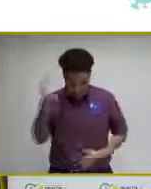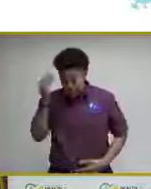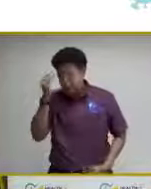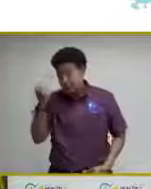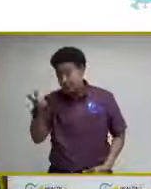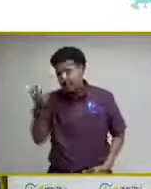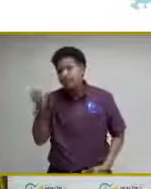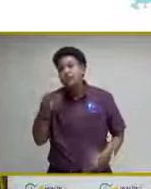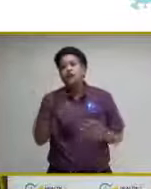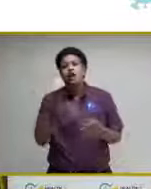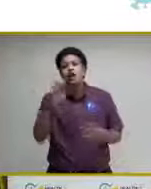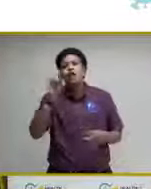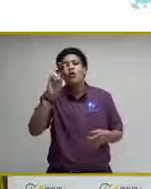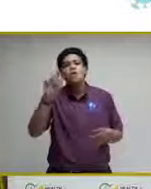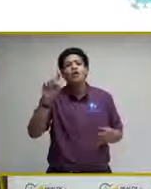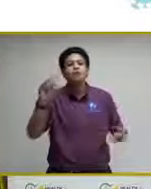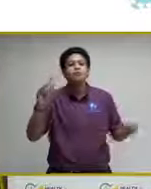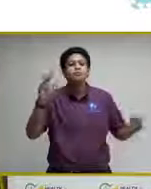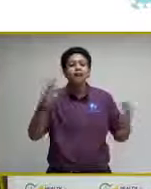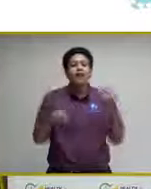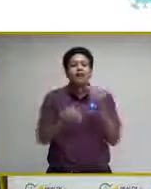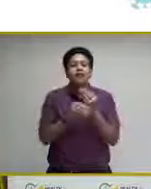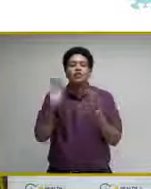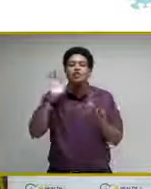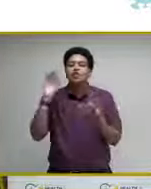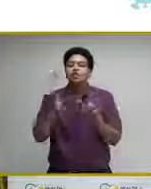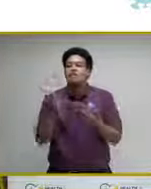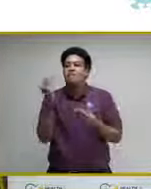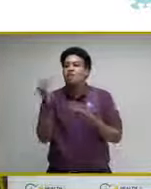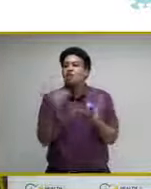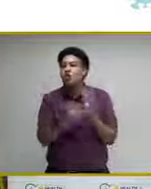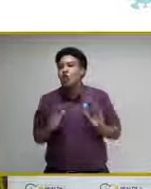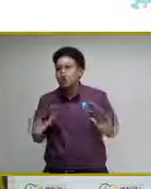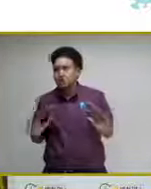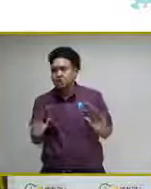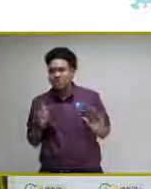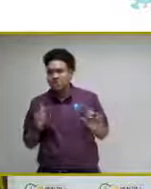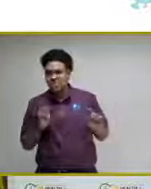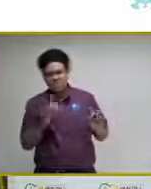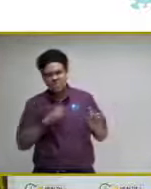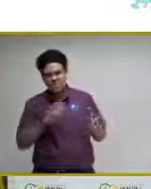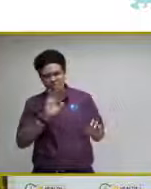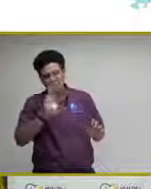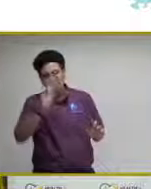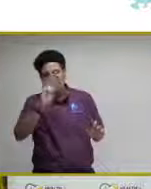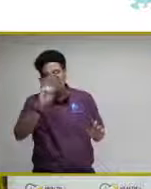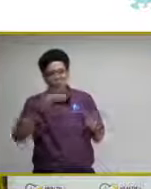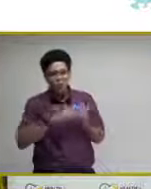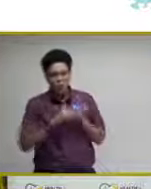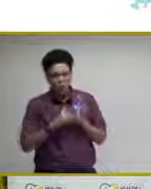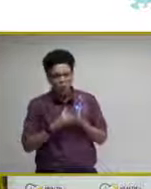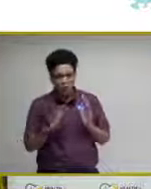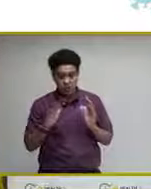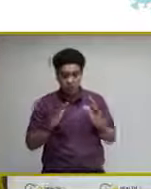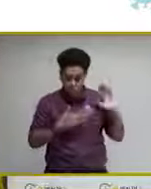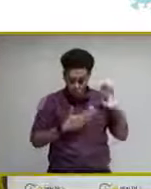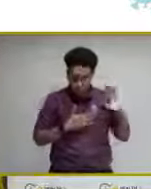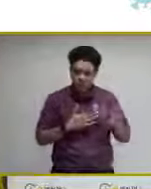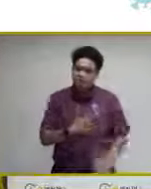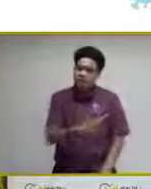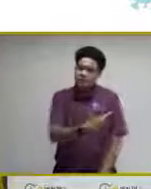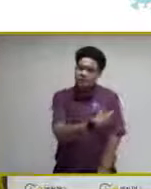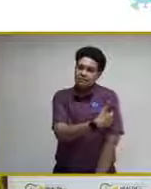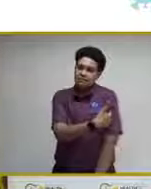information around COVAX, providing the additional some 14,000, which gives us about 64,000 committed